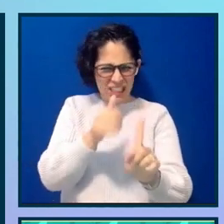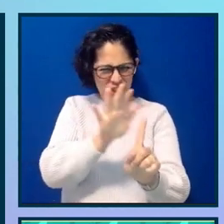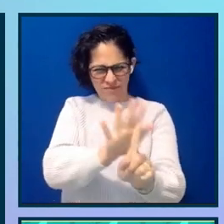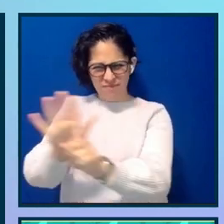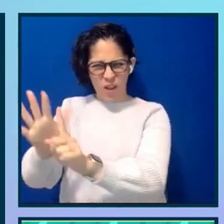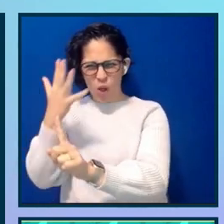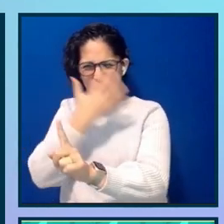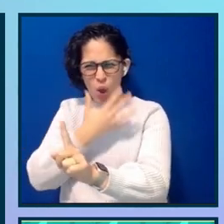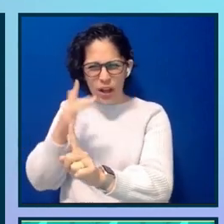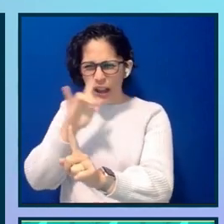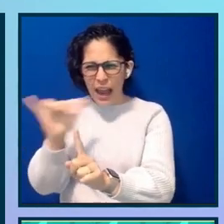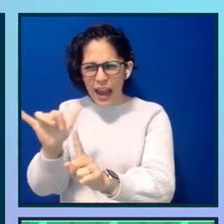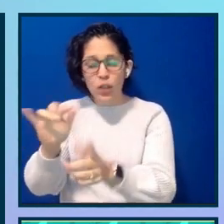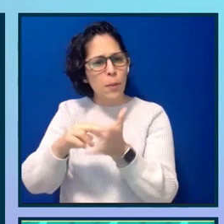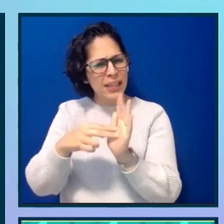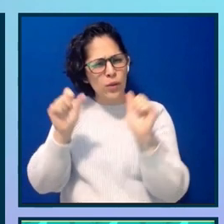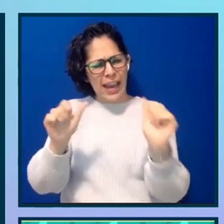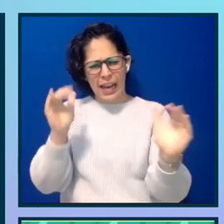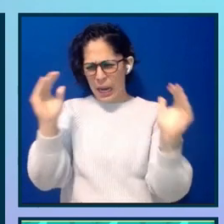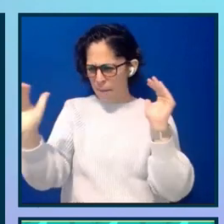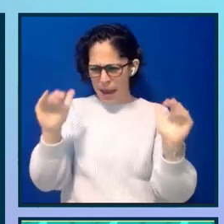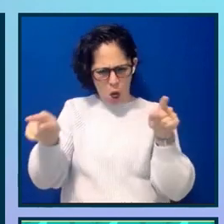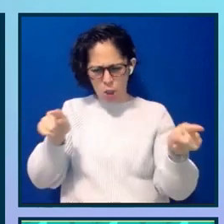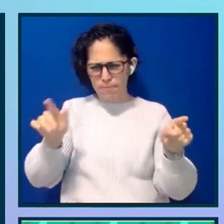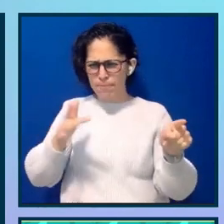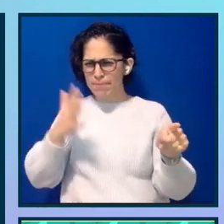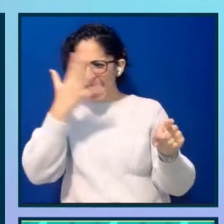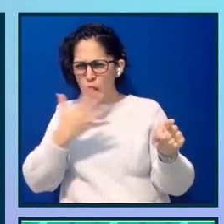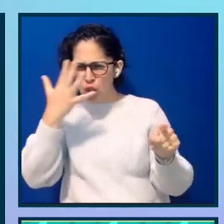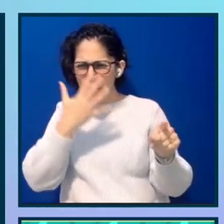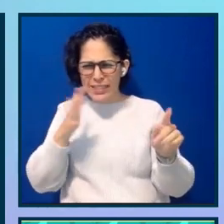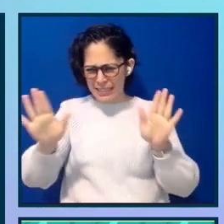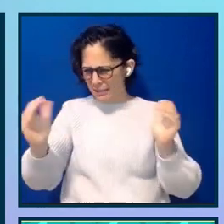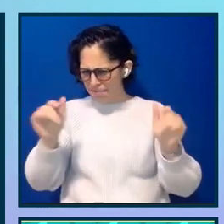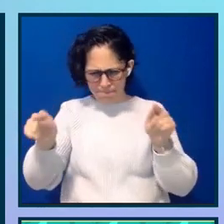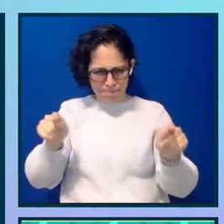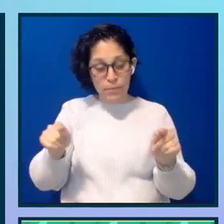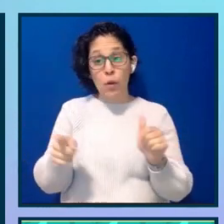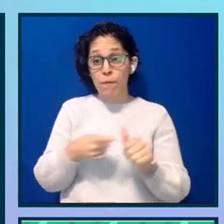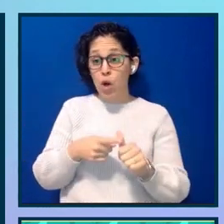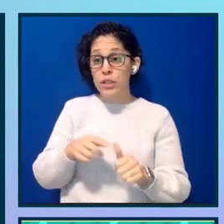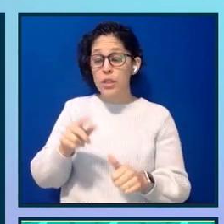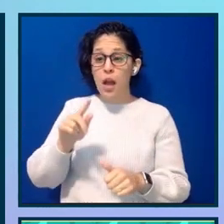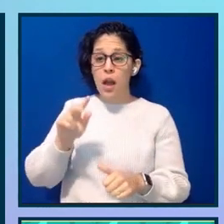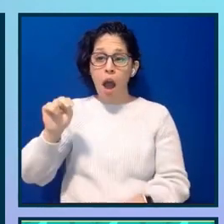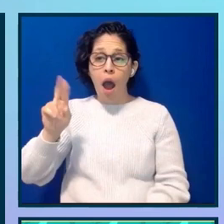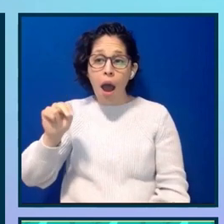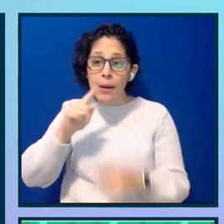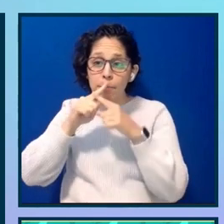maybe compare characteristics or something like that. So let's first unmute